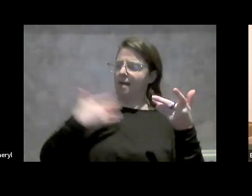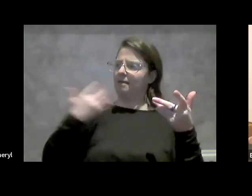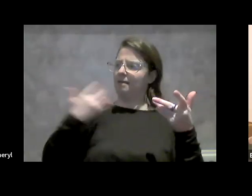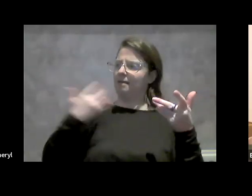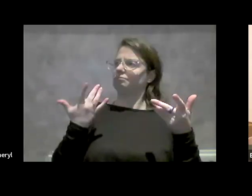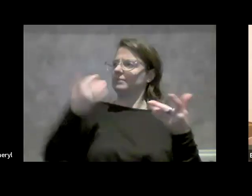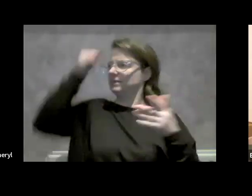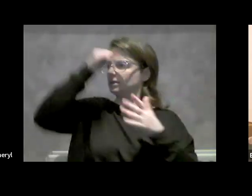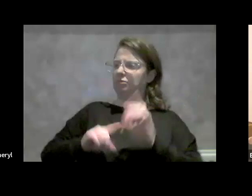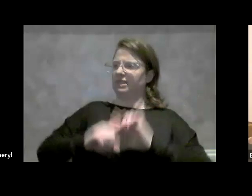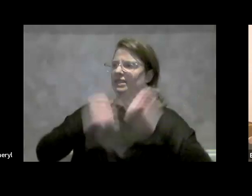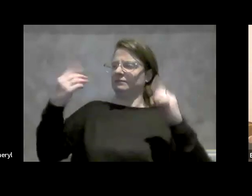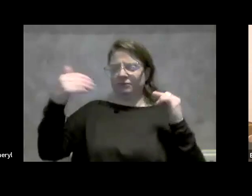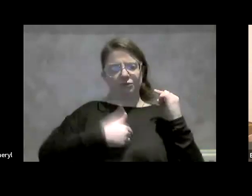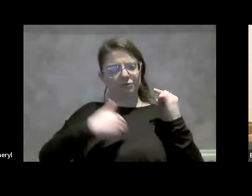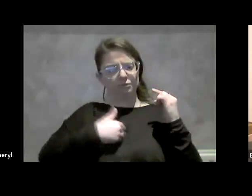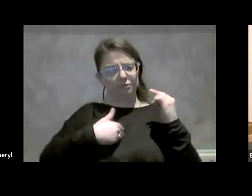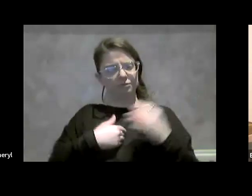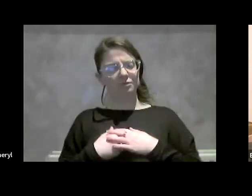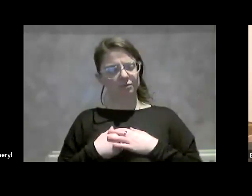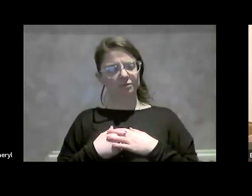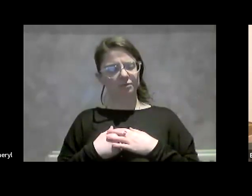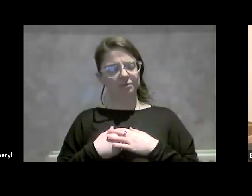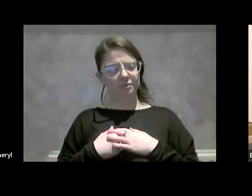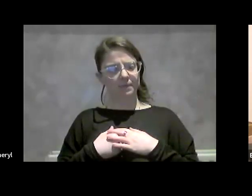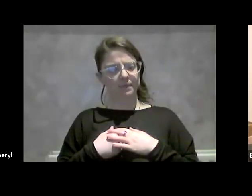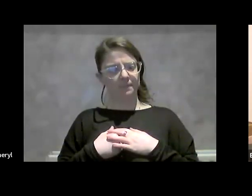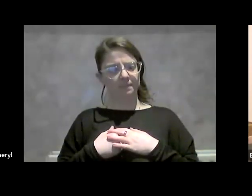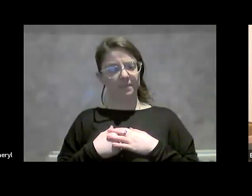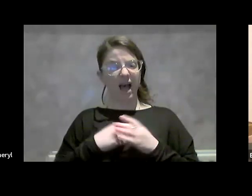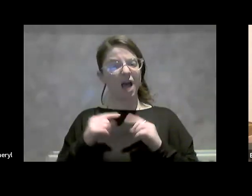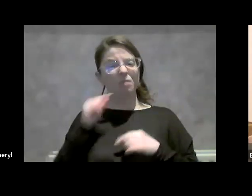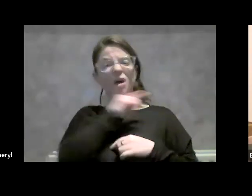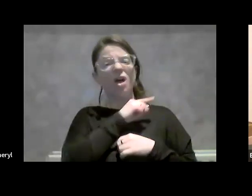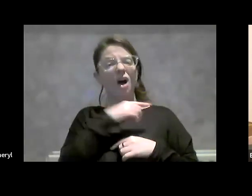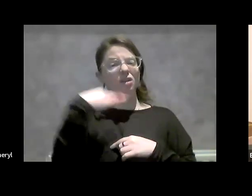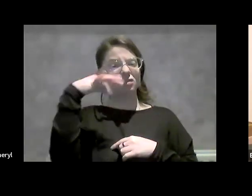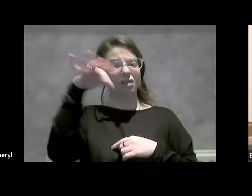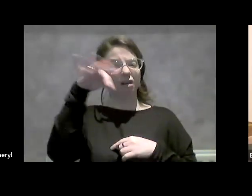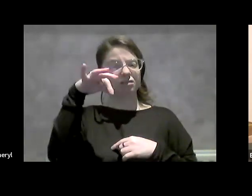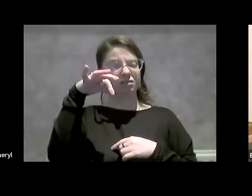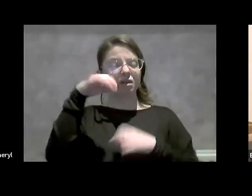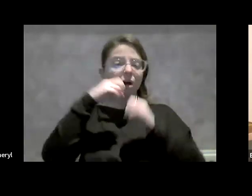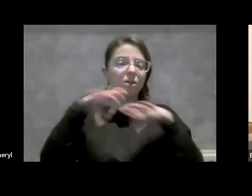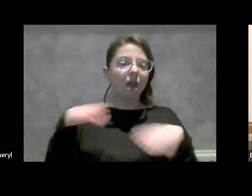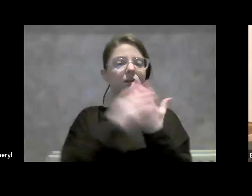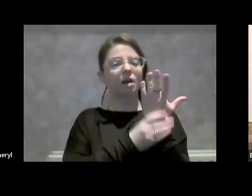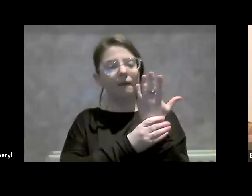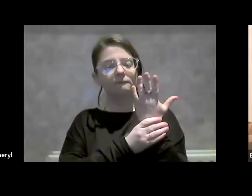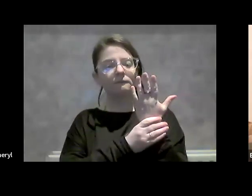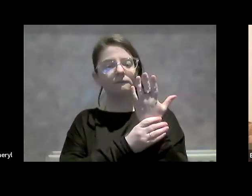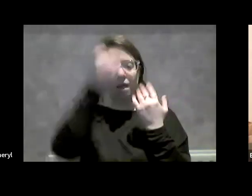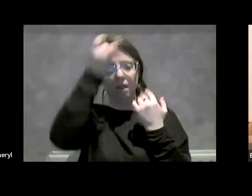have aches in my stomach. I am the odd sock, the lost glove, the